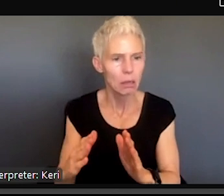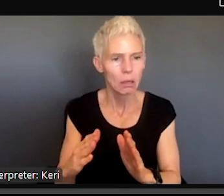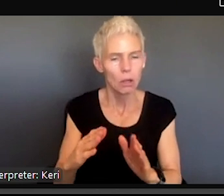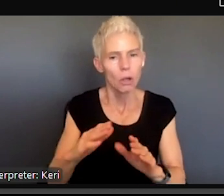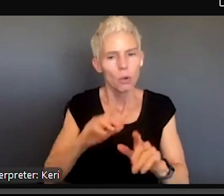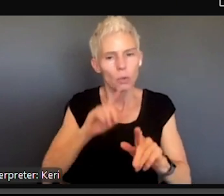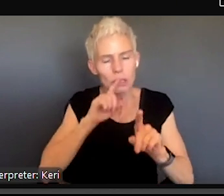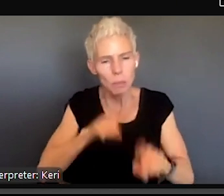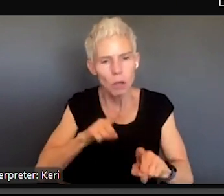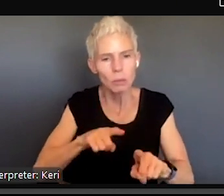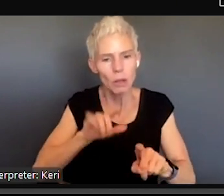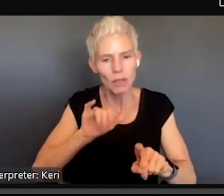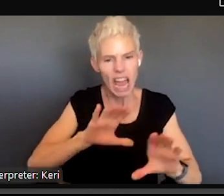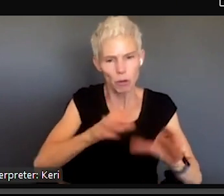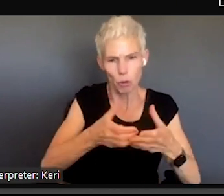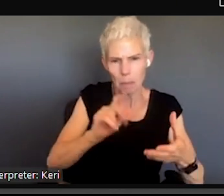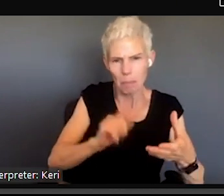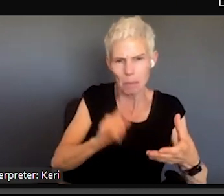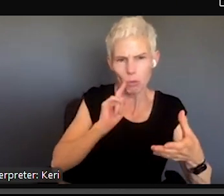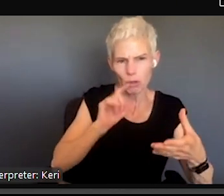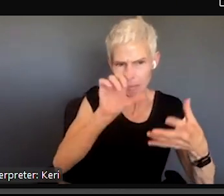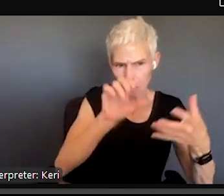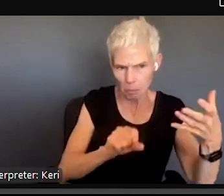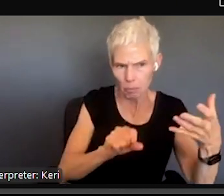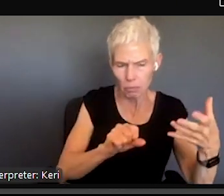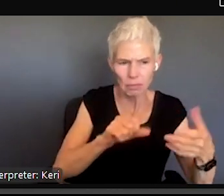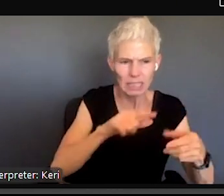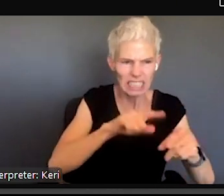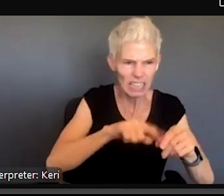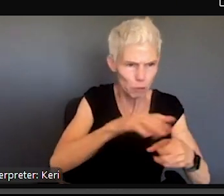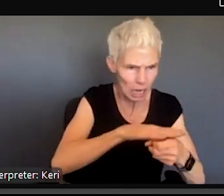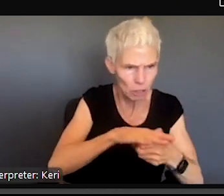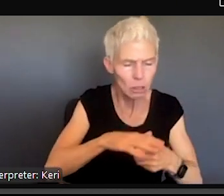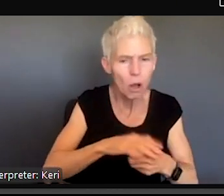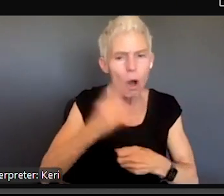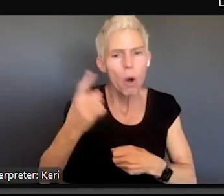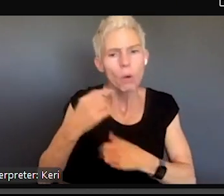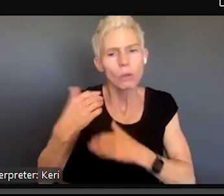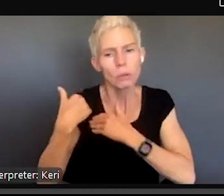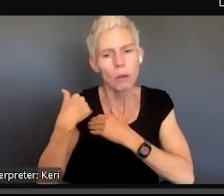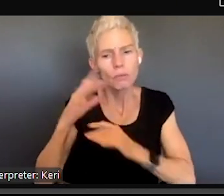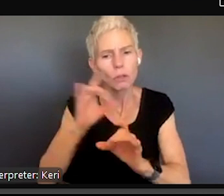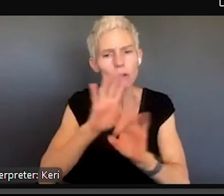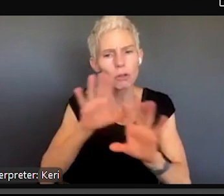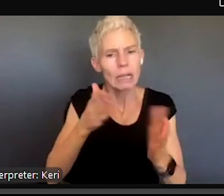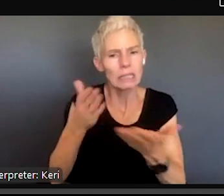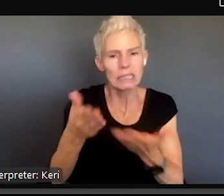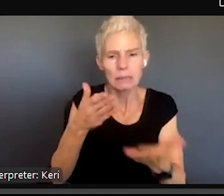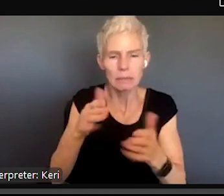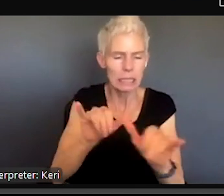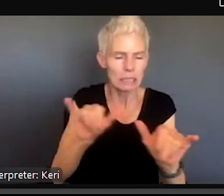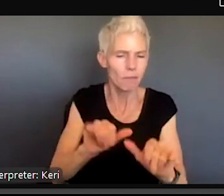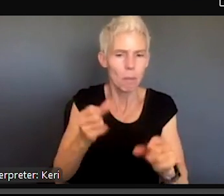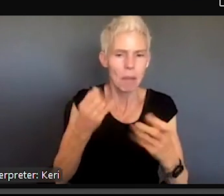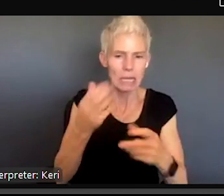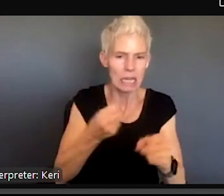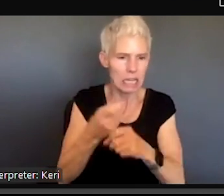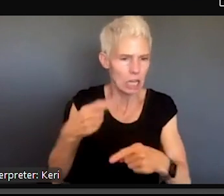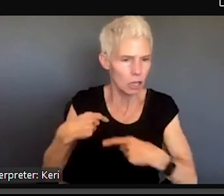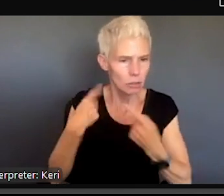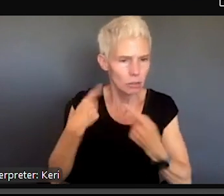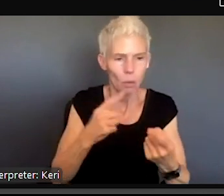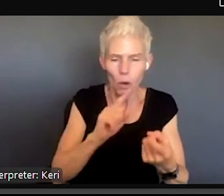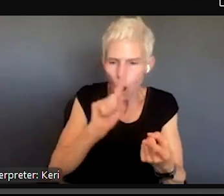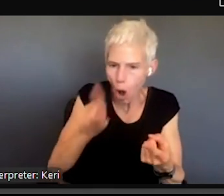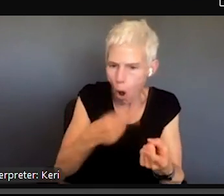responsible for the population that I talked to. We've always been responsible for the crisis system. For many years, we were the only game in town.